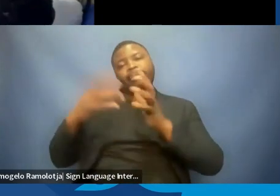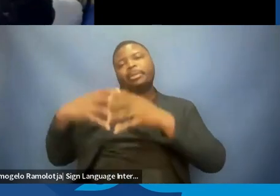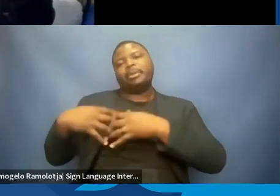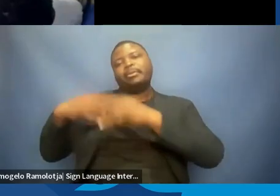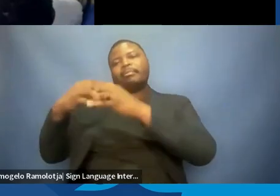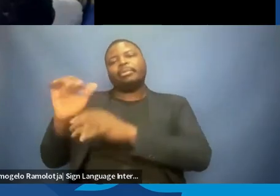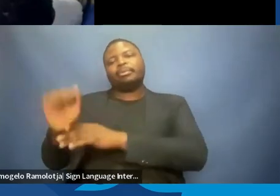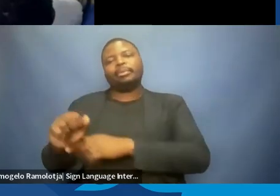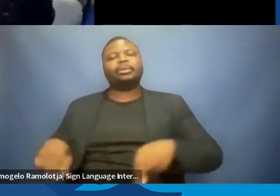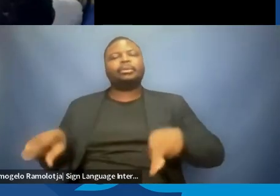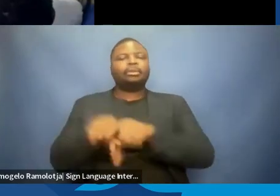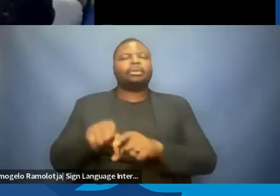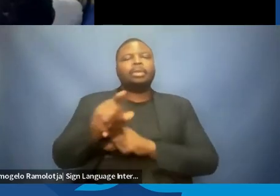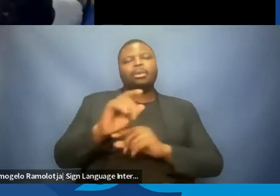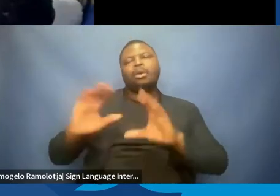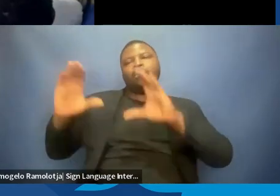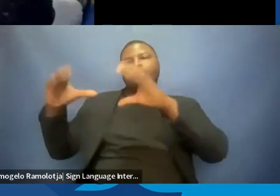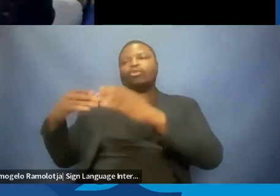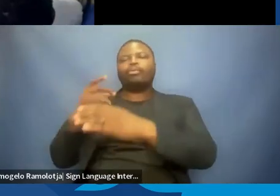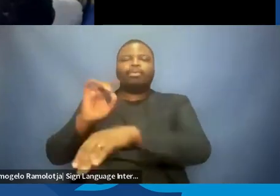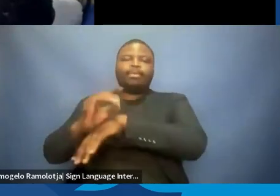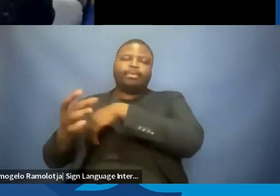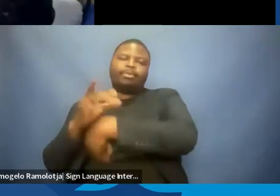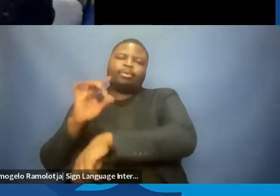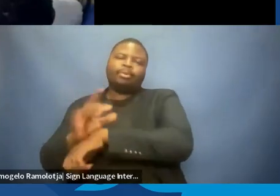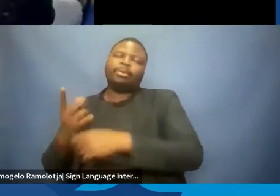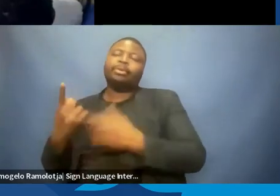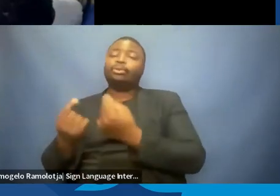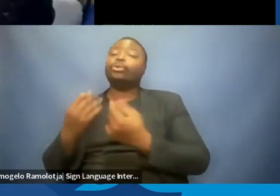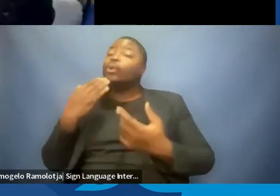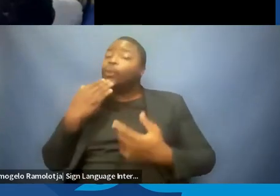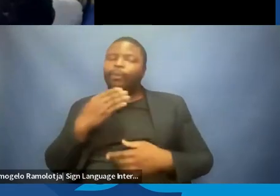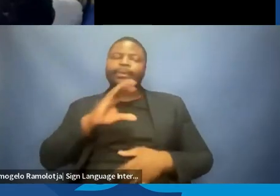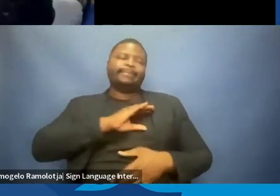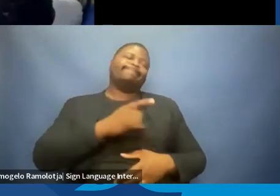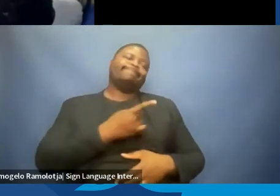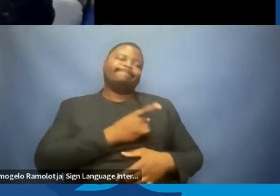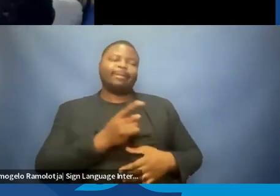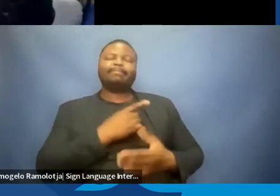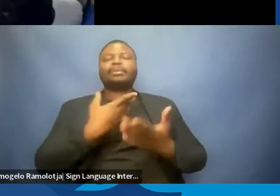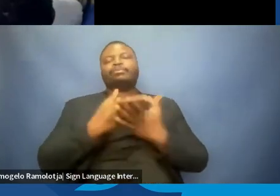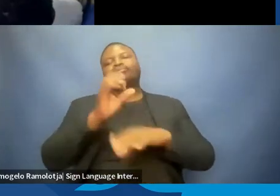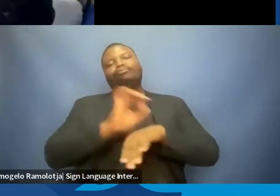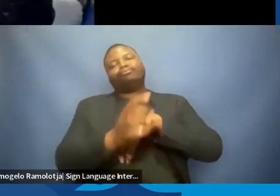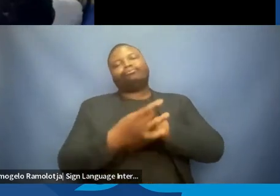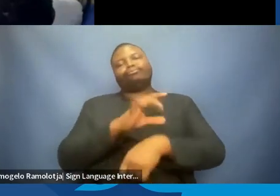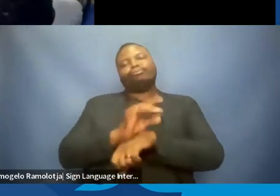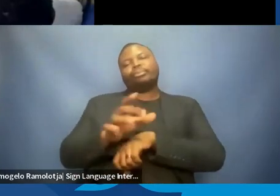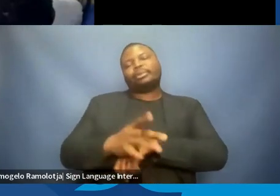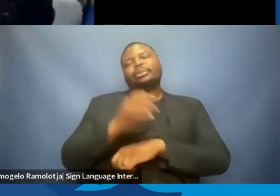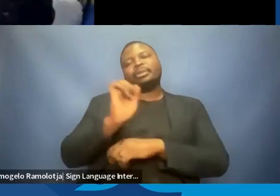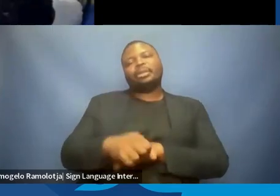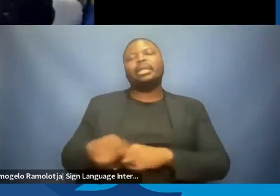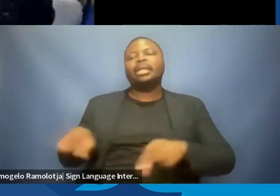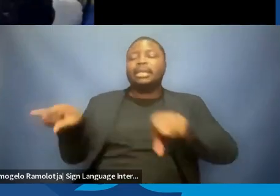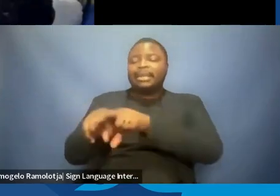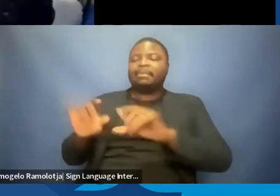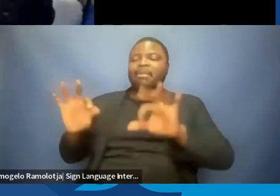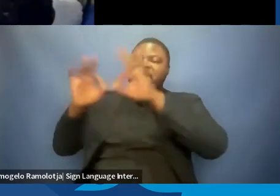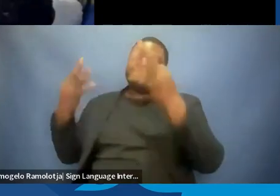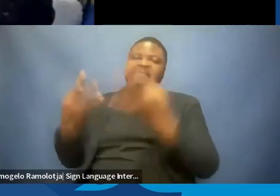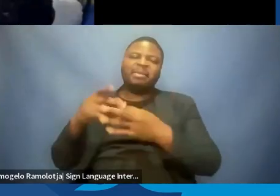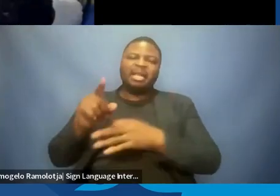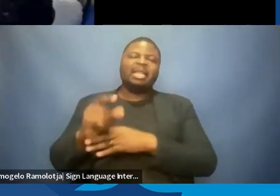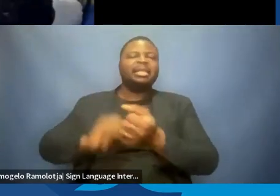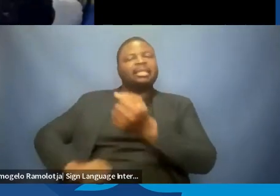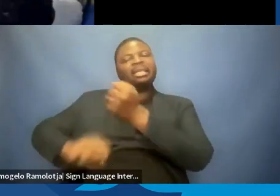the ASSIST. So the social workers would develop individual development plans, and then counseling in the form of individual